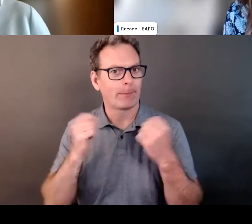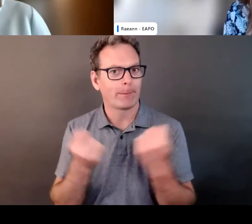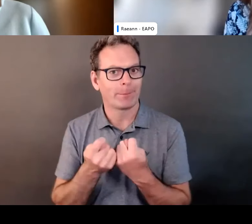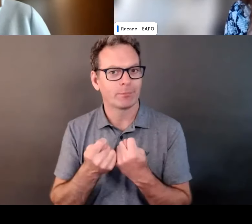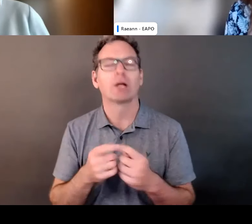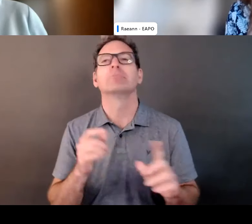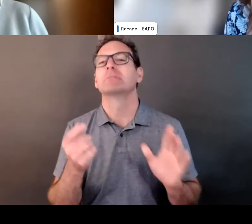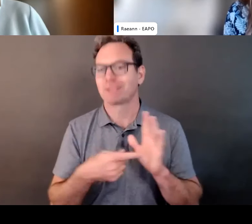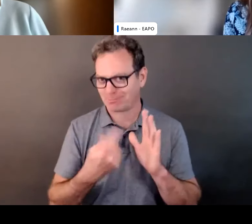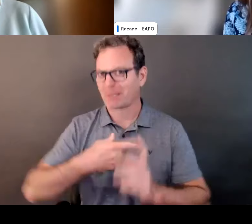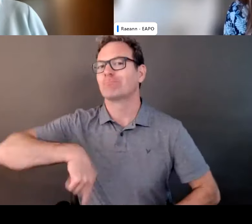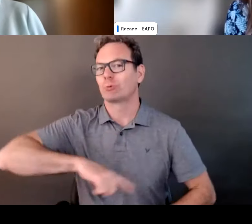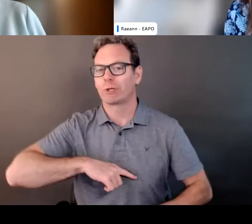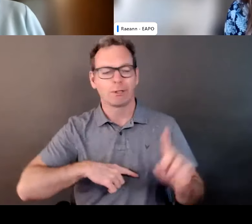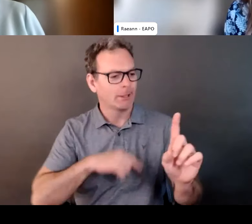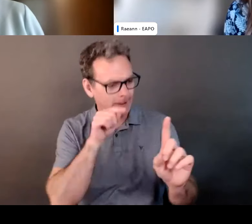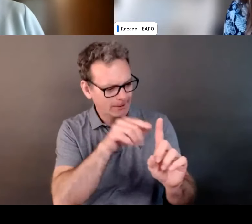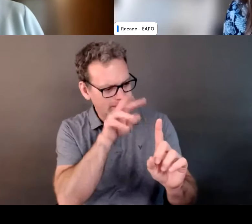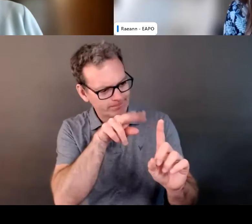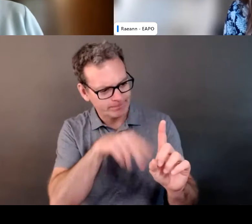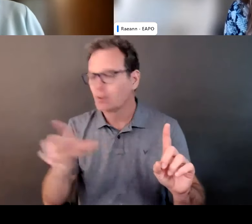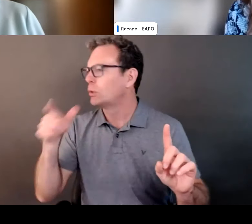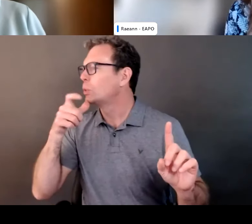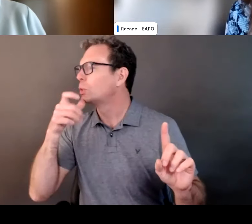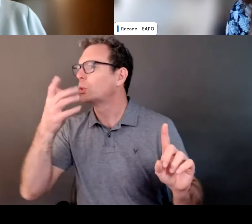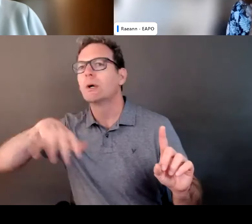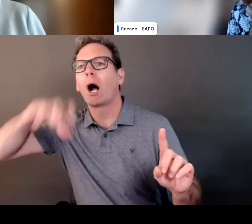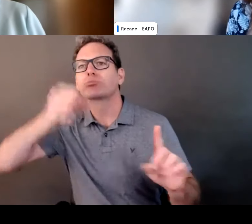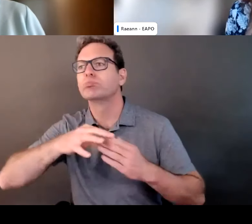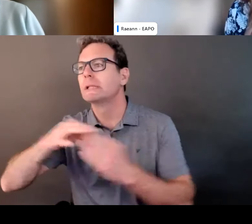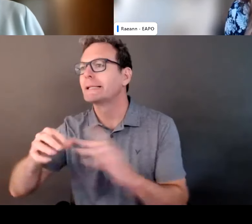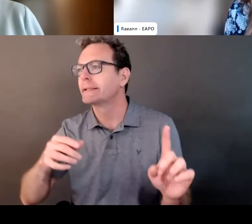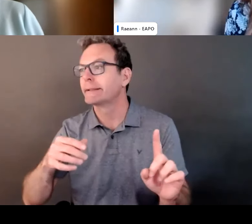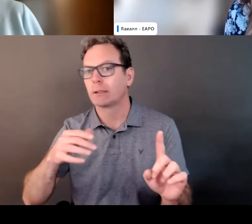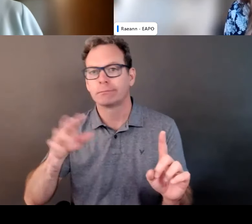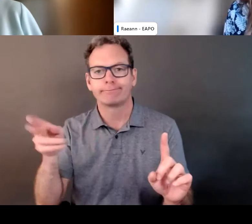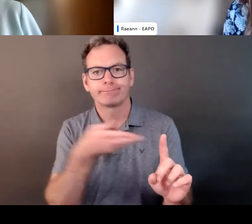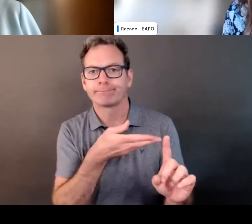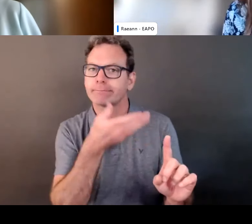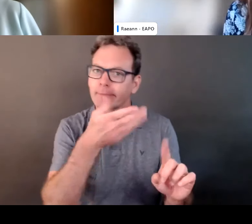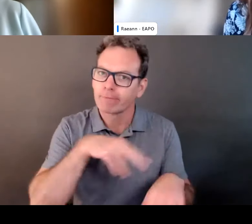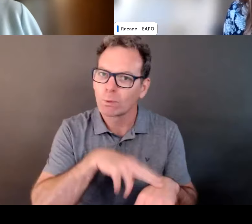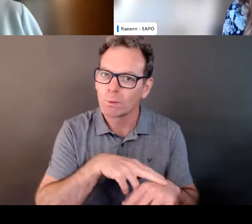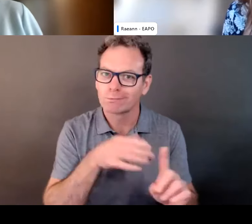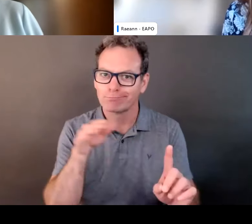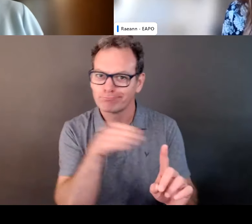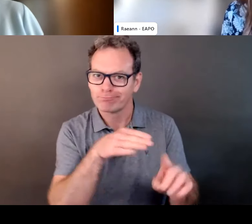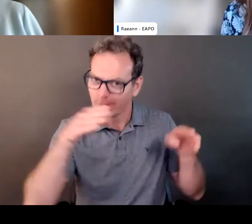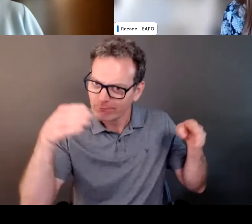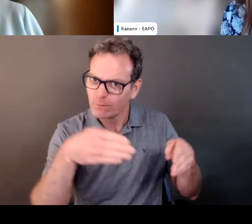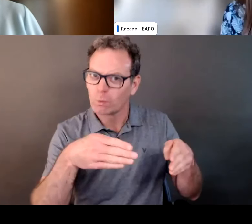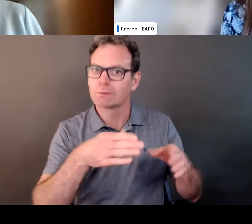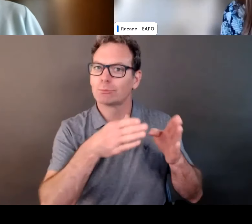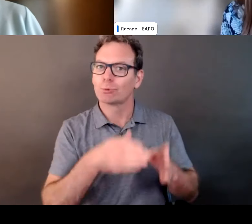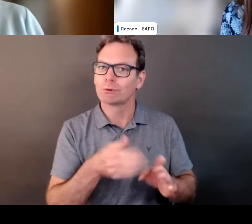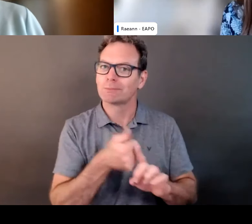the teams. It's like, who's going to take on the case as the leader, as versus the person centered in the situation. And you've just